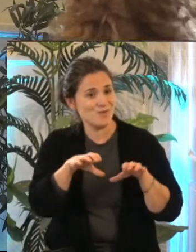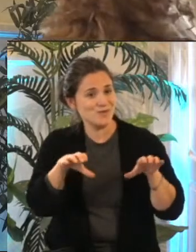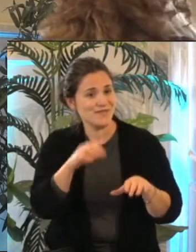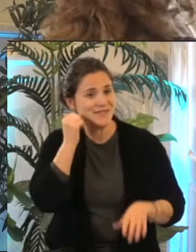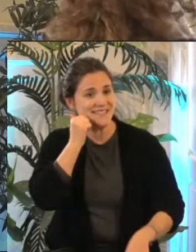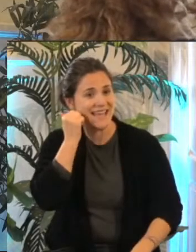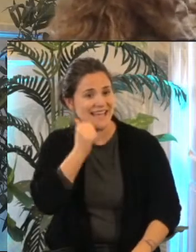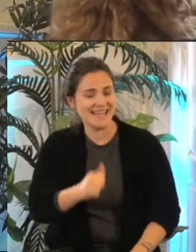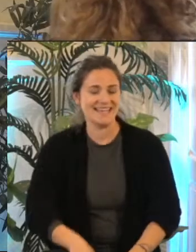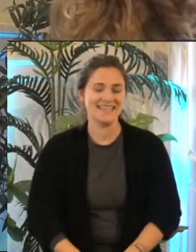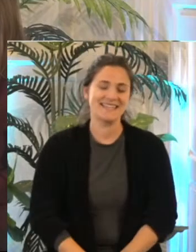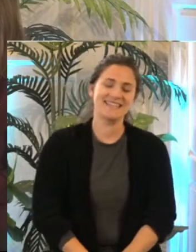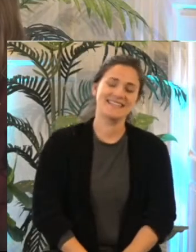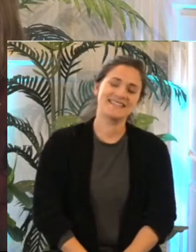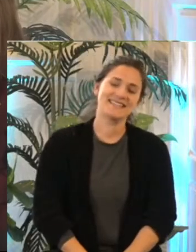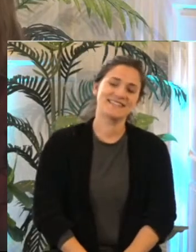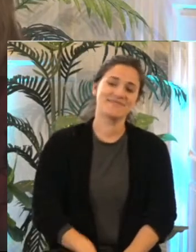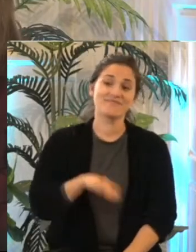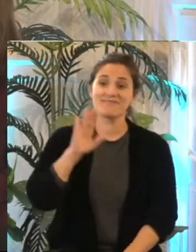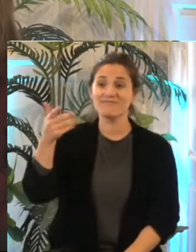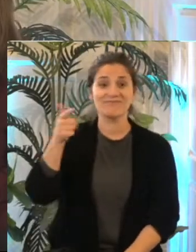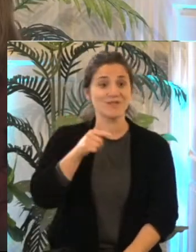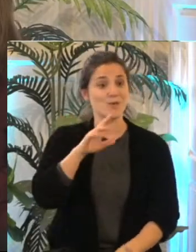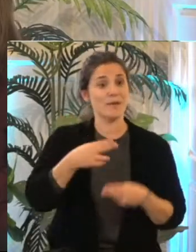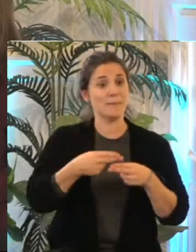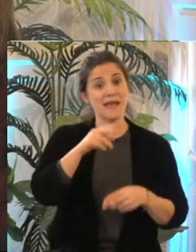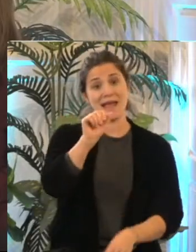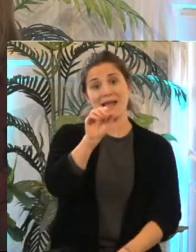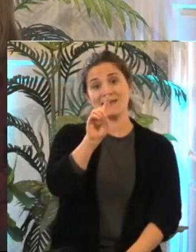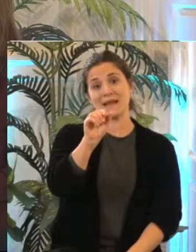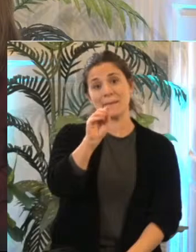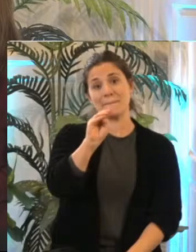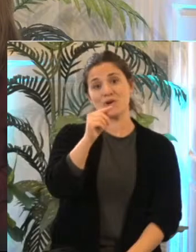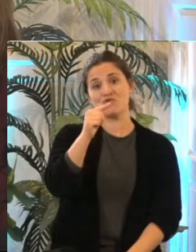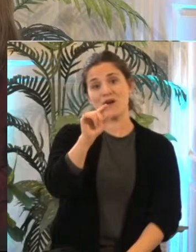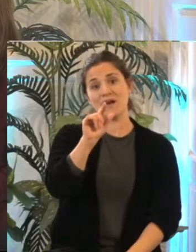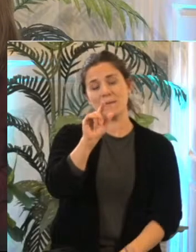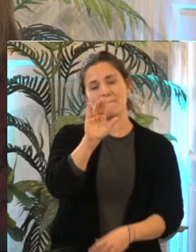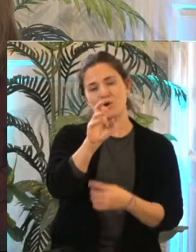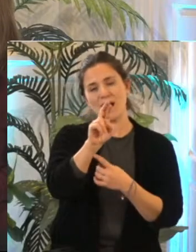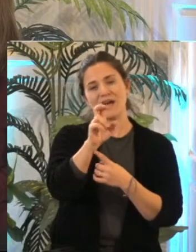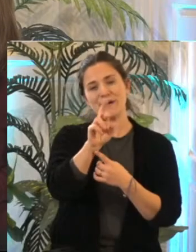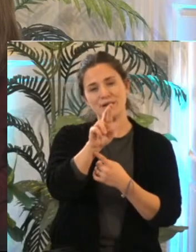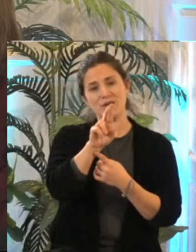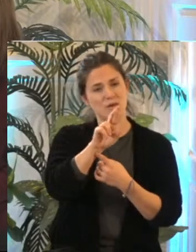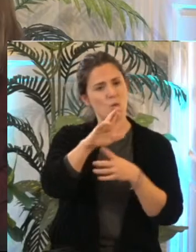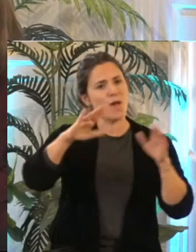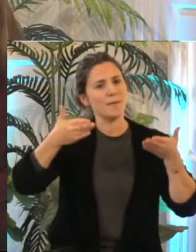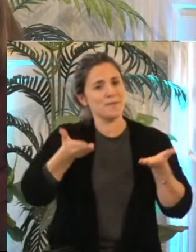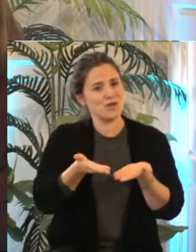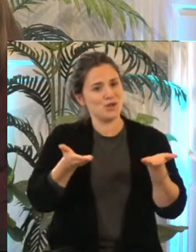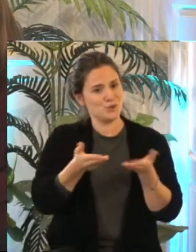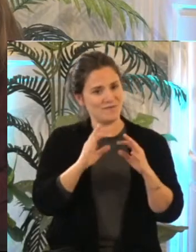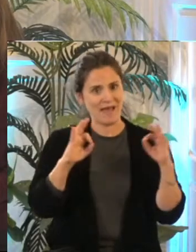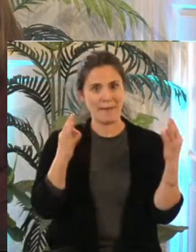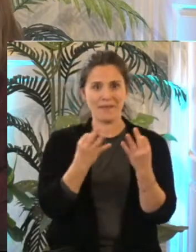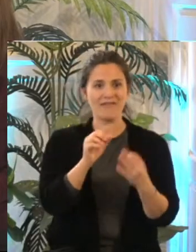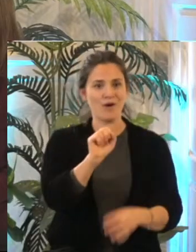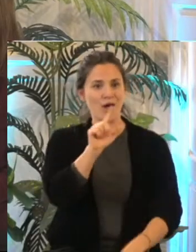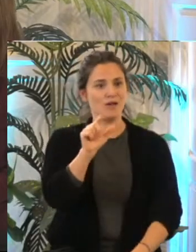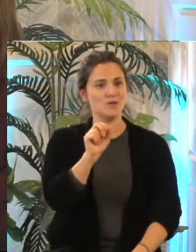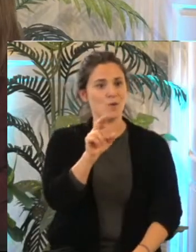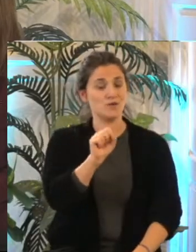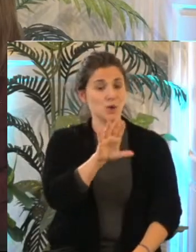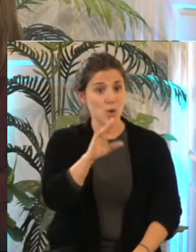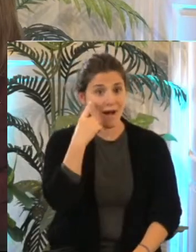interrupt you. It's okay. Please state your name. Adam Greider. Adam Greiger, welcome into the family of All Souls. May your eyes